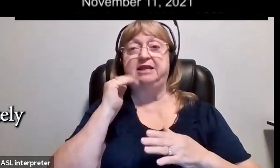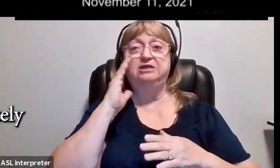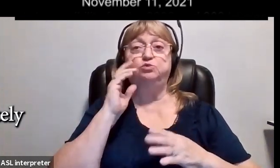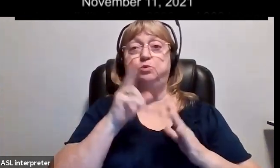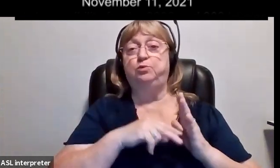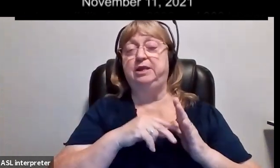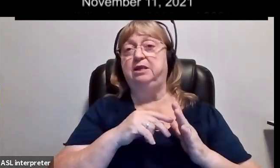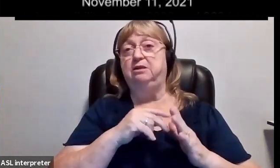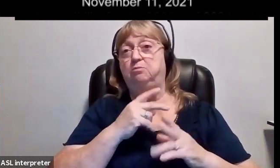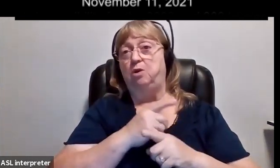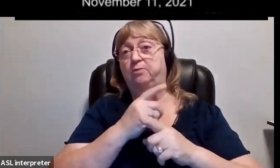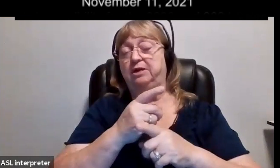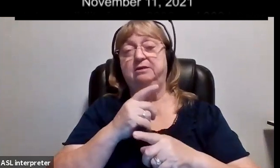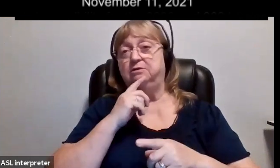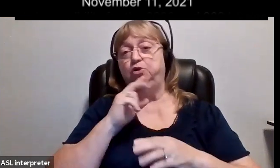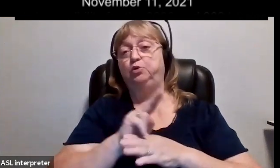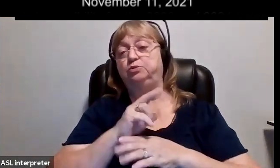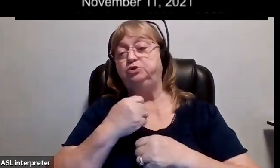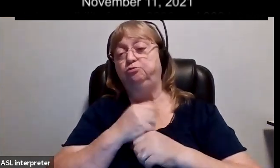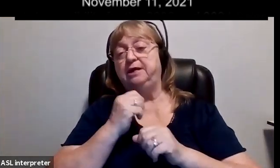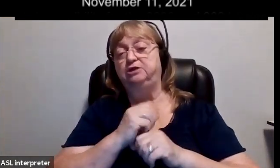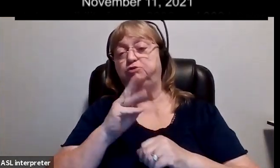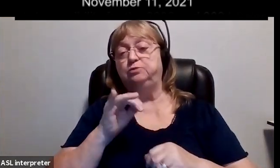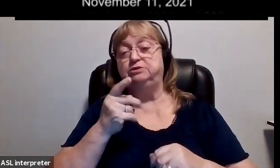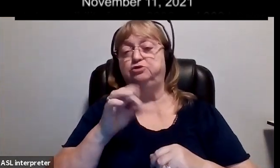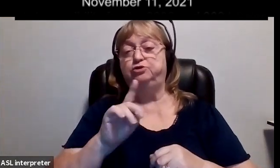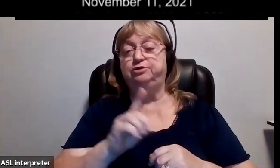the creation wizards.